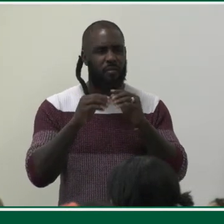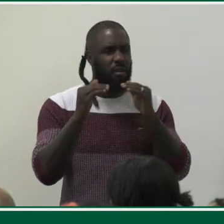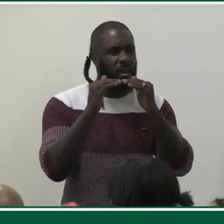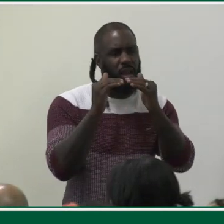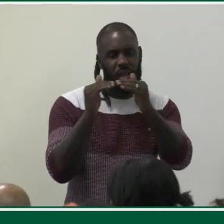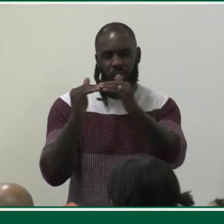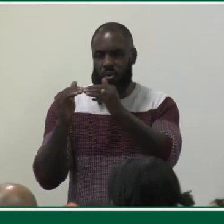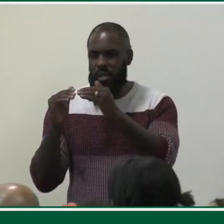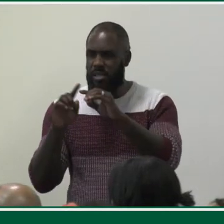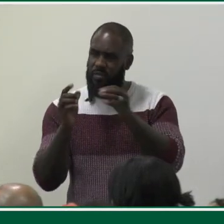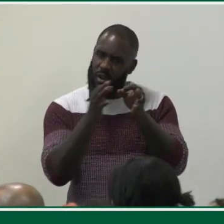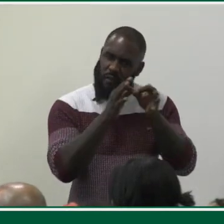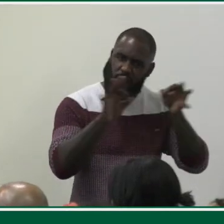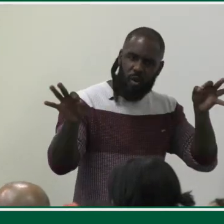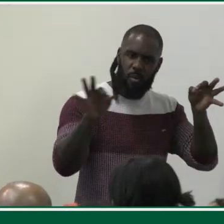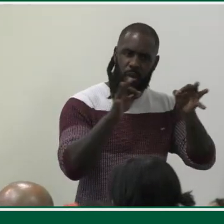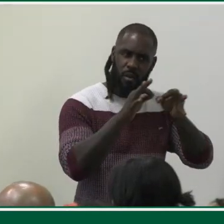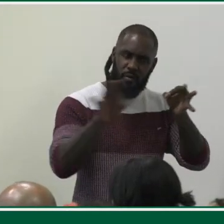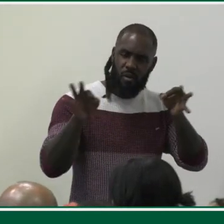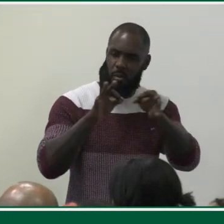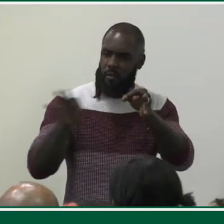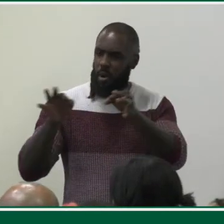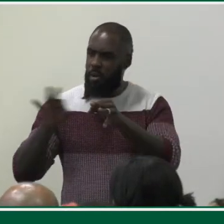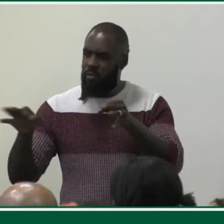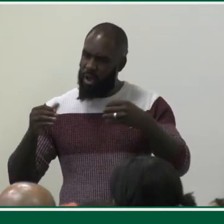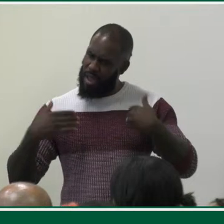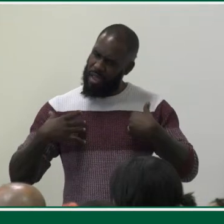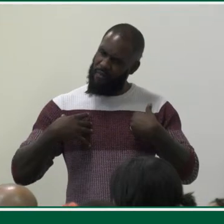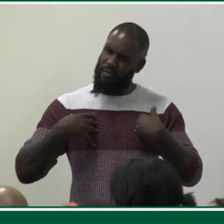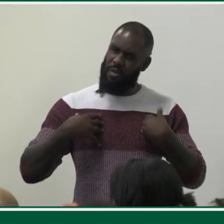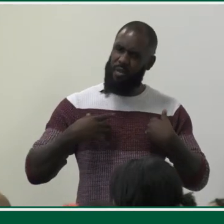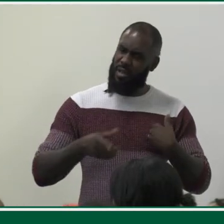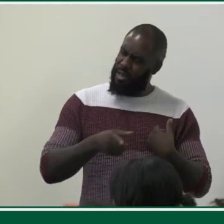successful formulas, have been created by